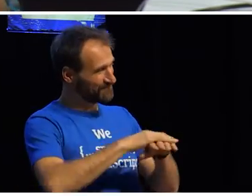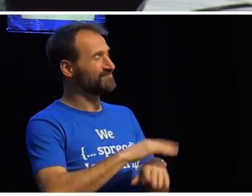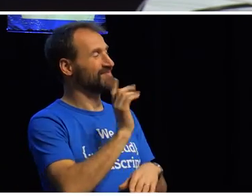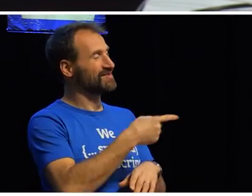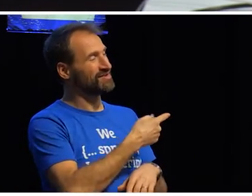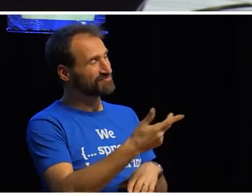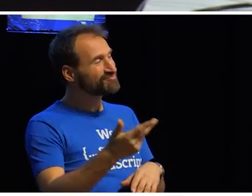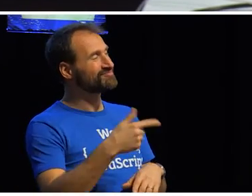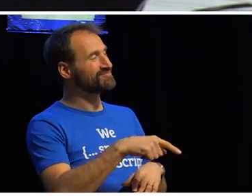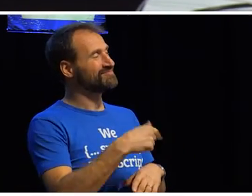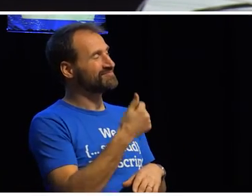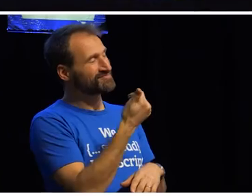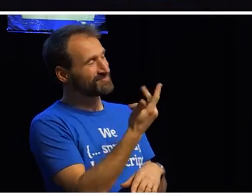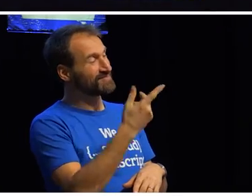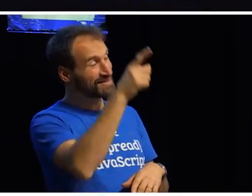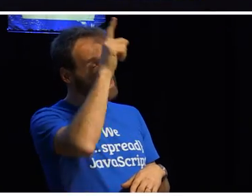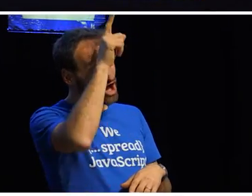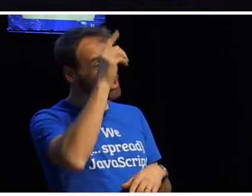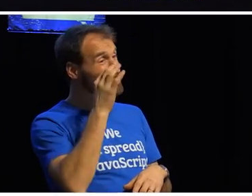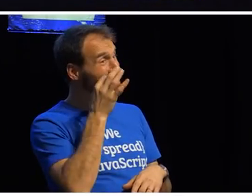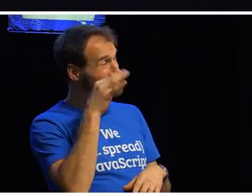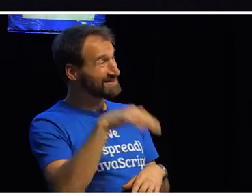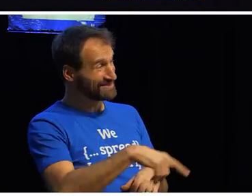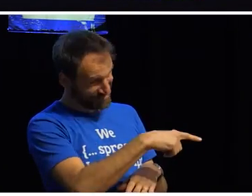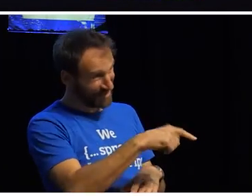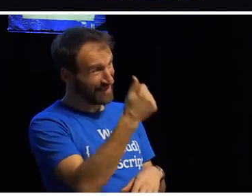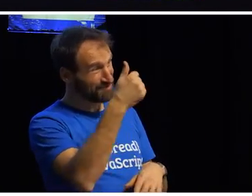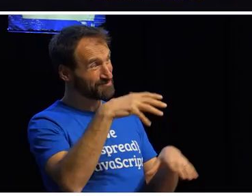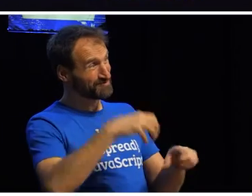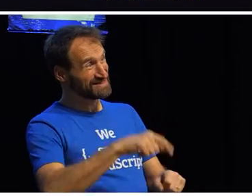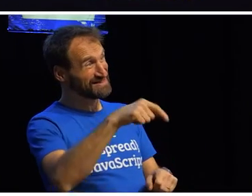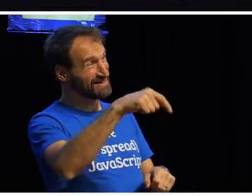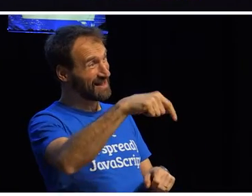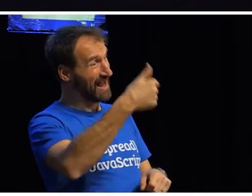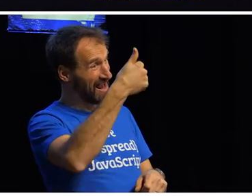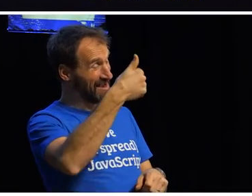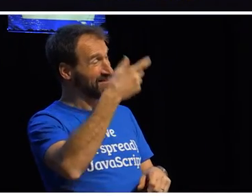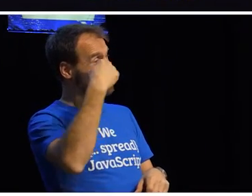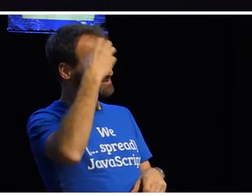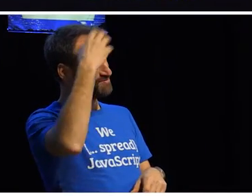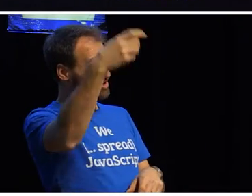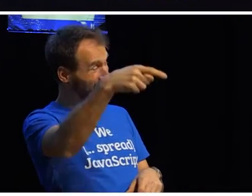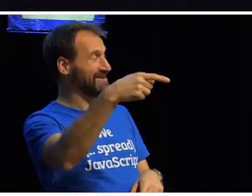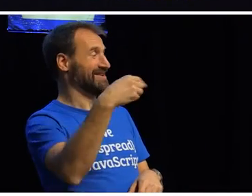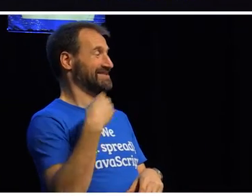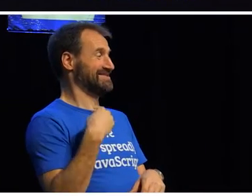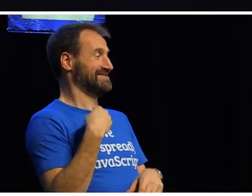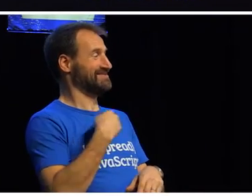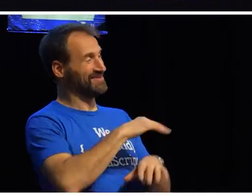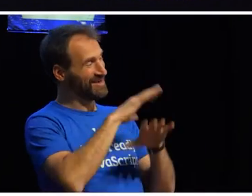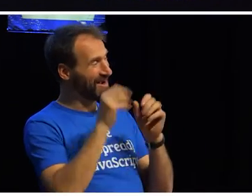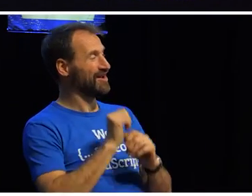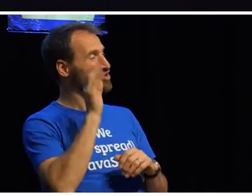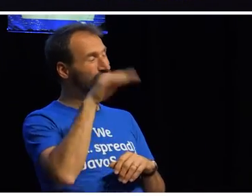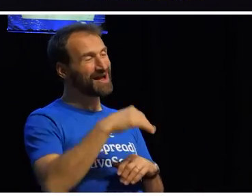their owners are from here. And especially one of the owners is from Munich. So she told me all about yummy